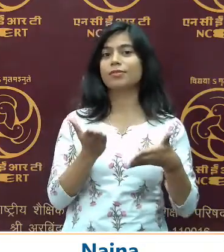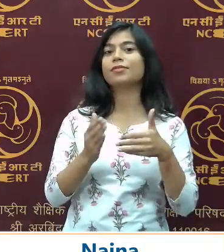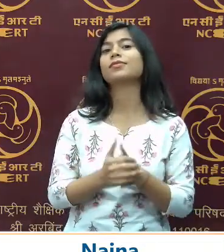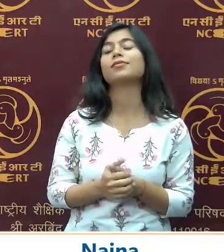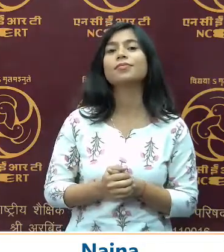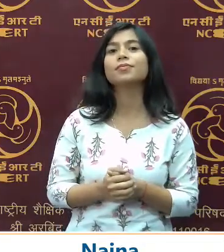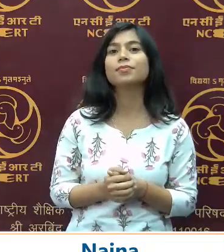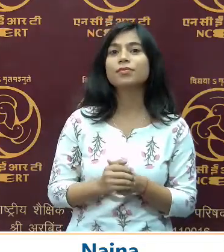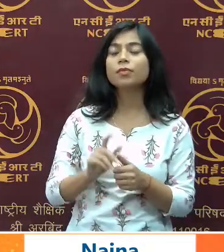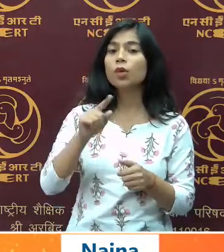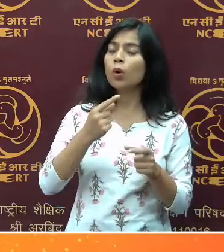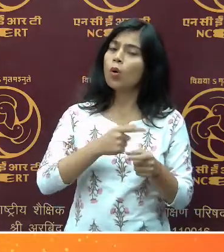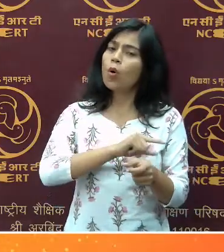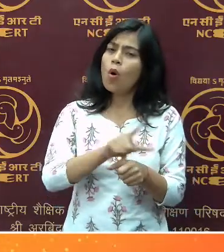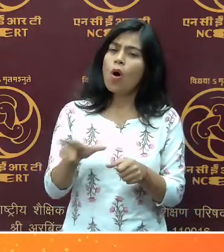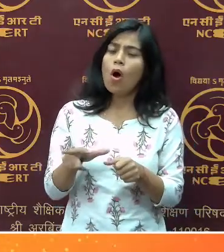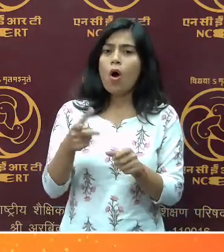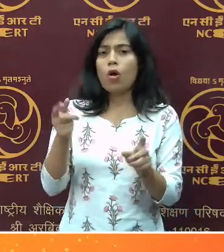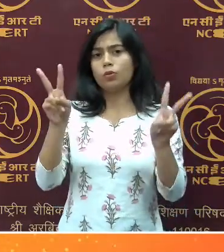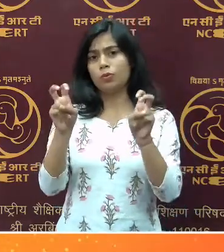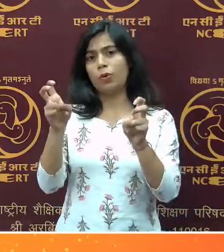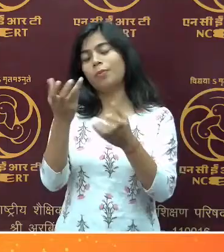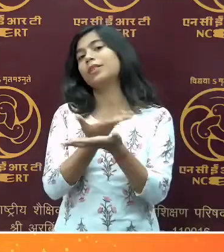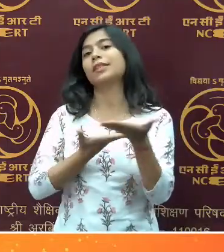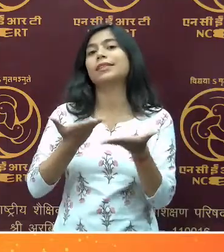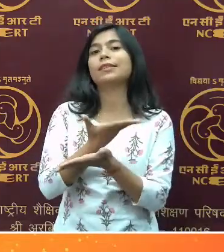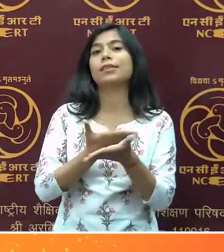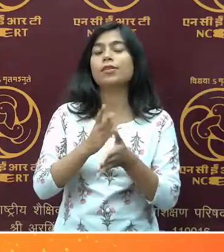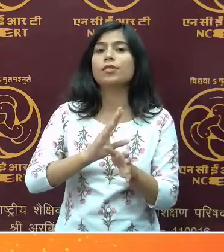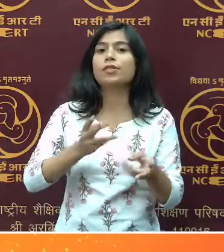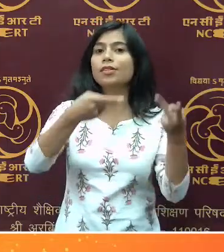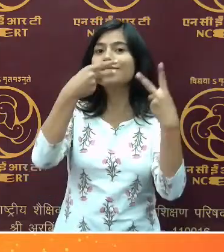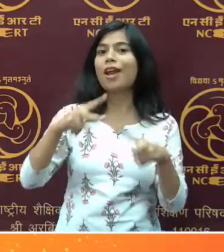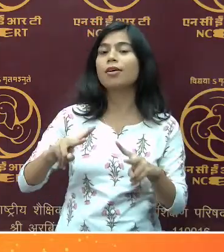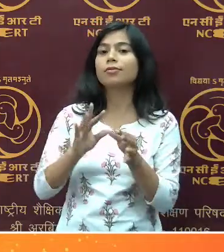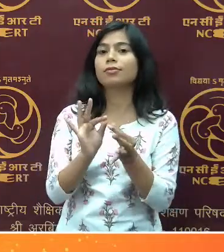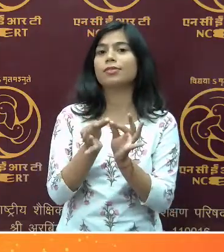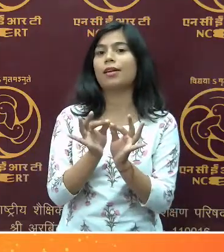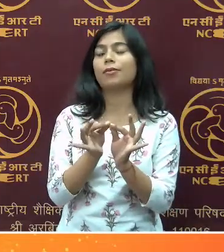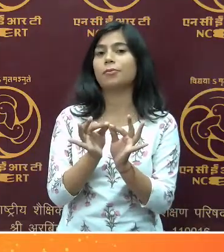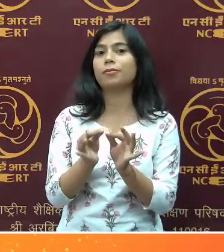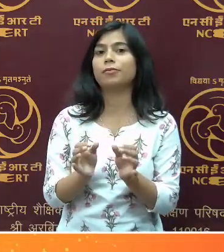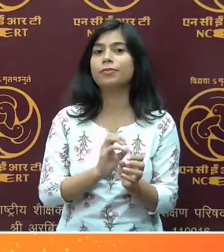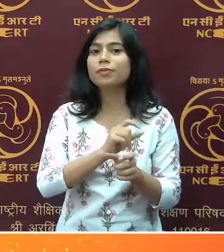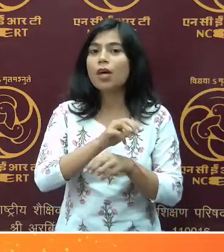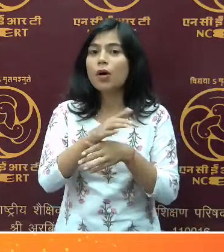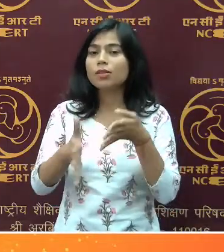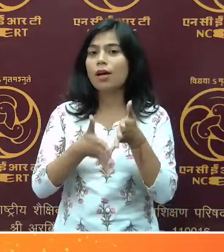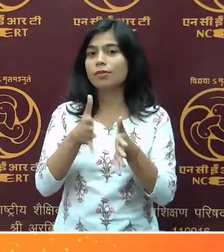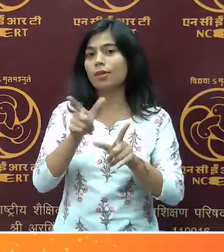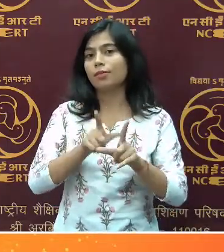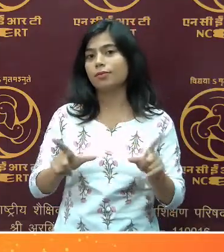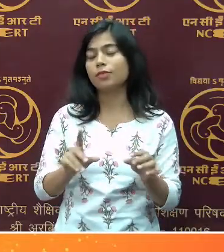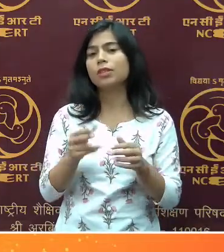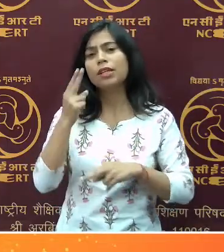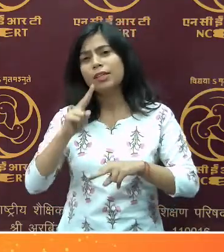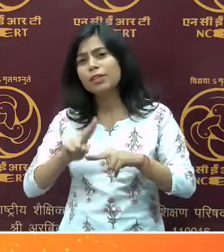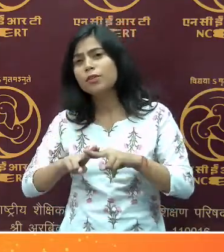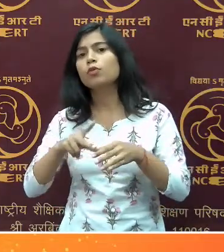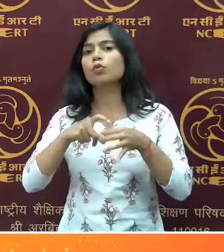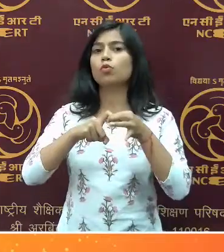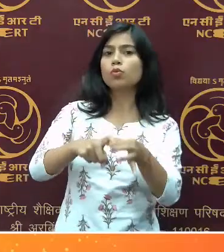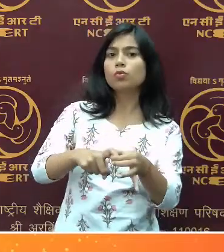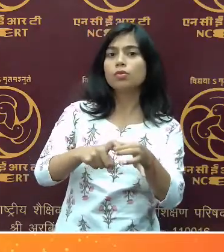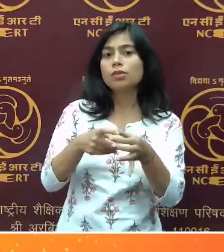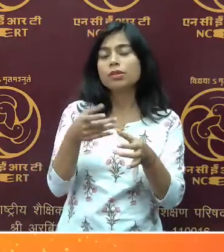and she'll be interpreting each and every word being discussed in this particular program. And if you have any questions, any queries